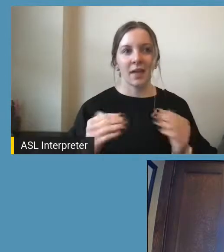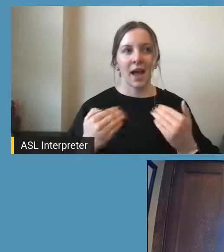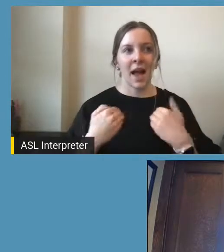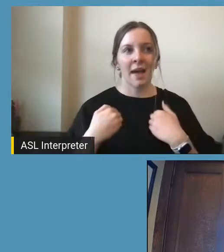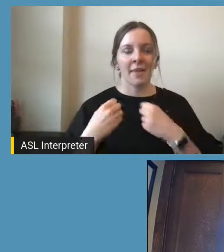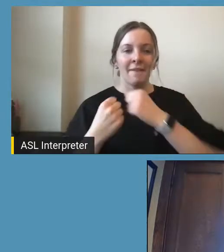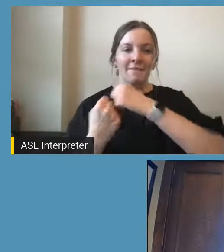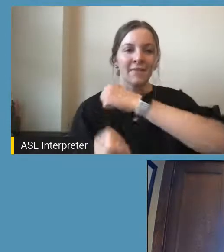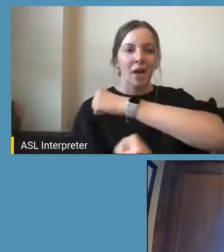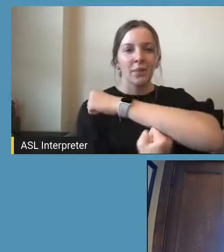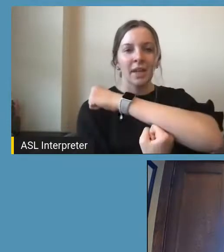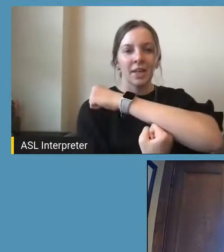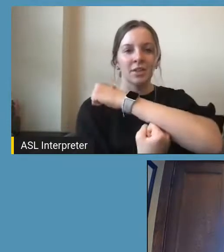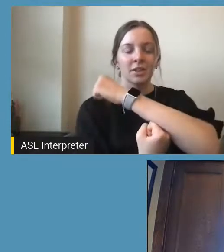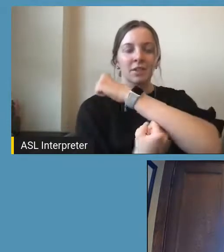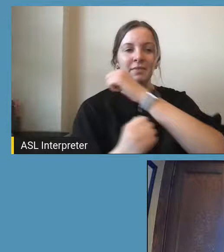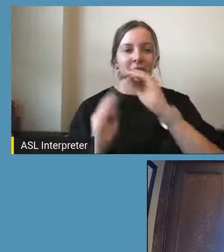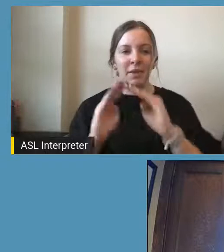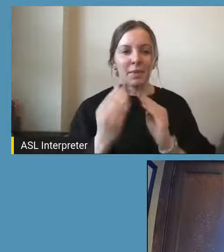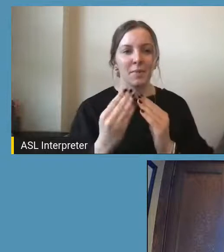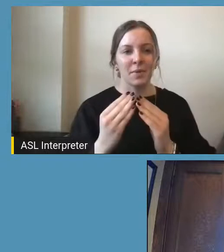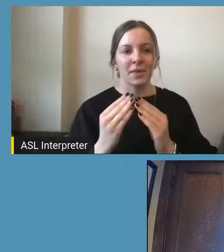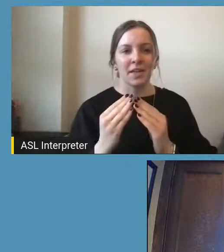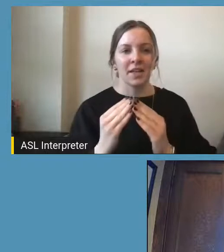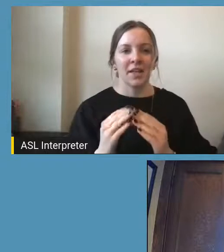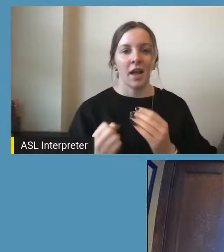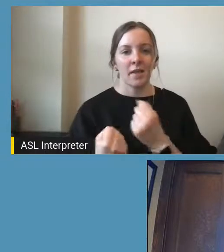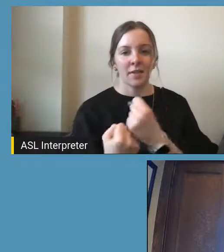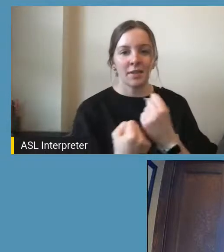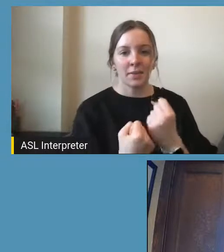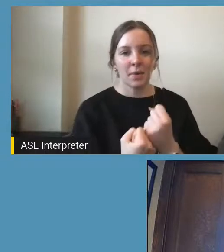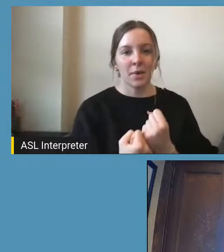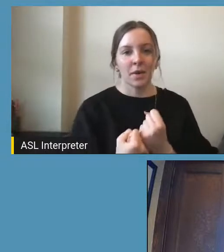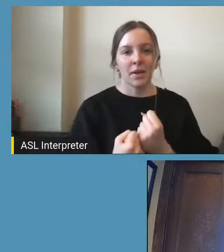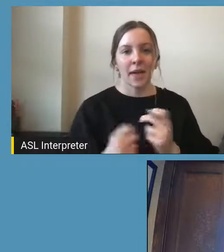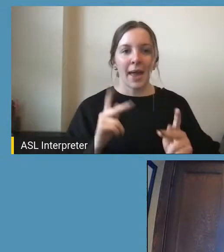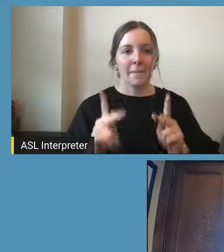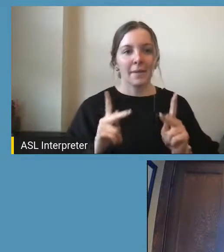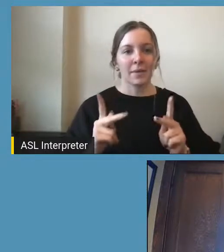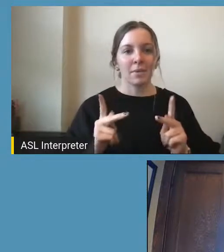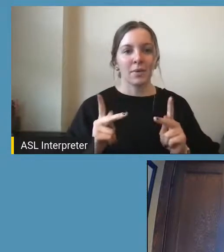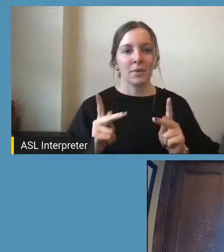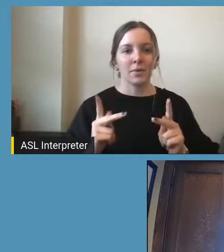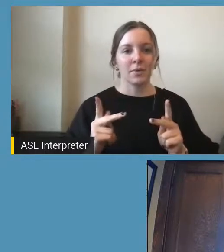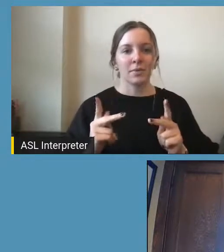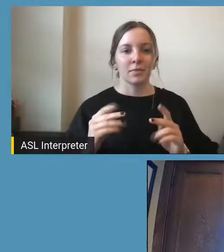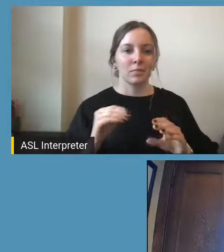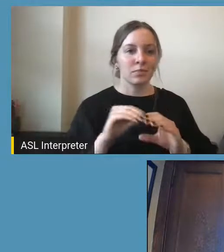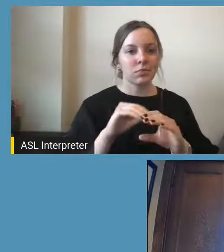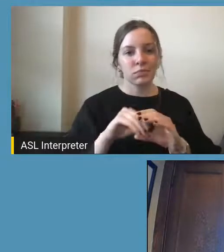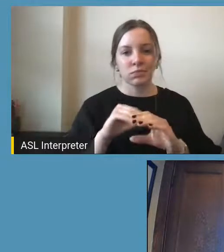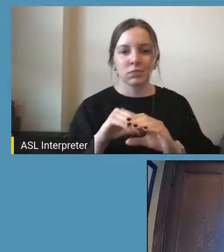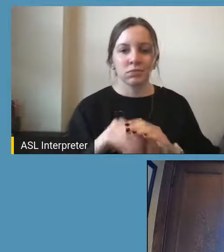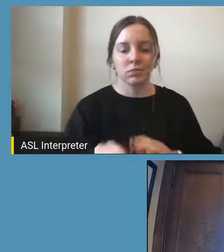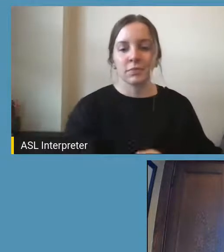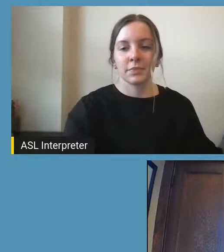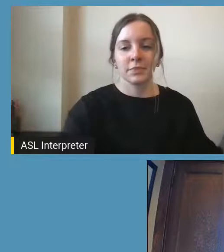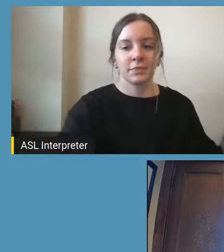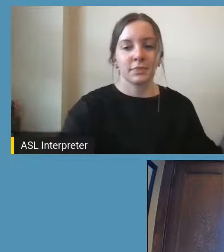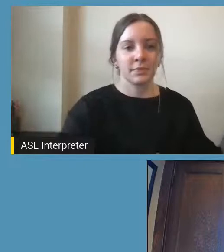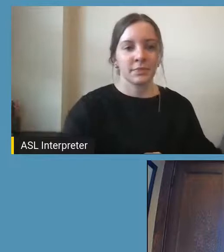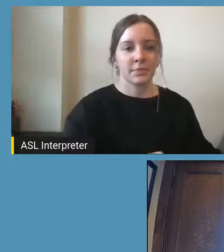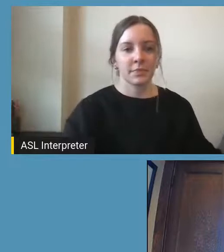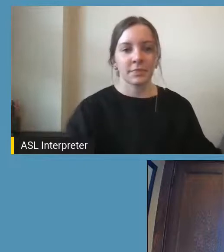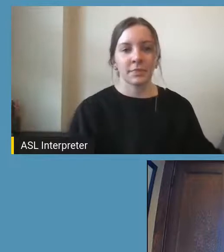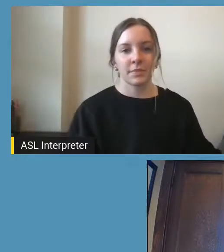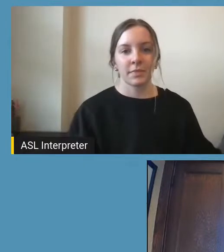contributing to it, and probably more than myself doing it. Elia's so busy, I can't get him to even help put this